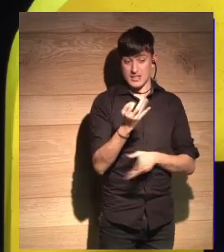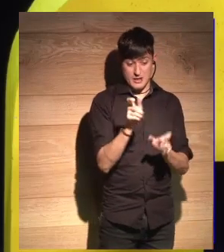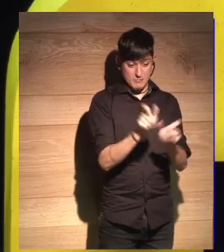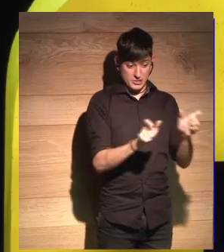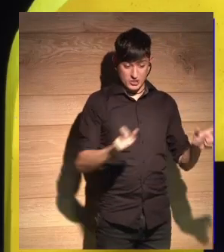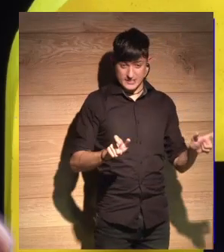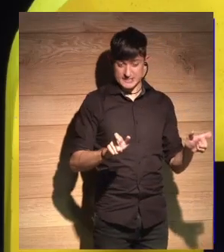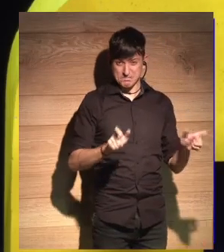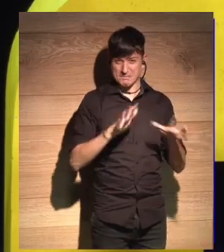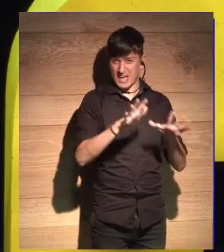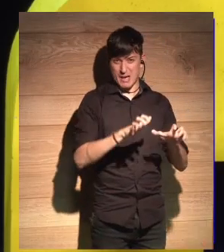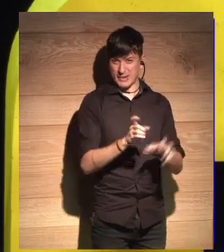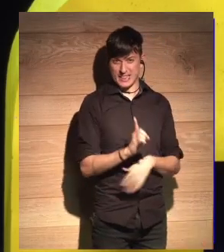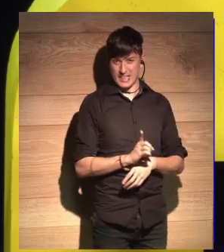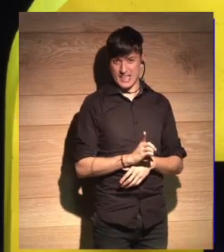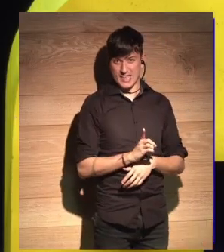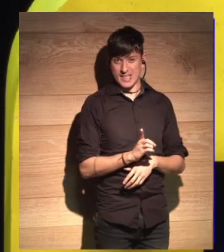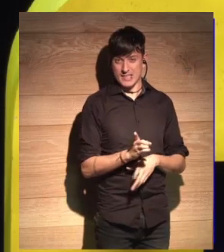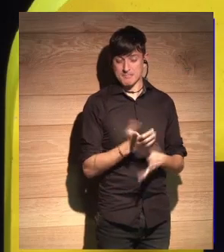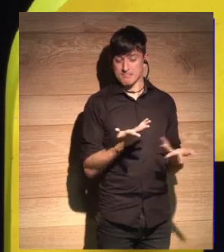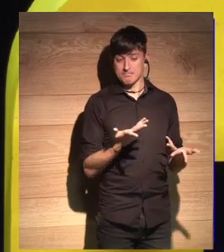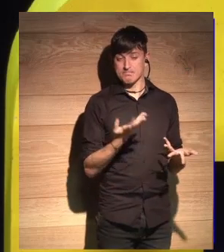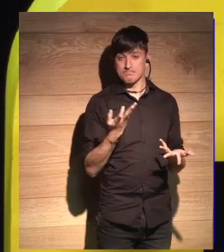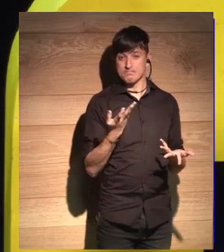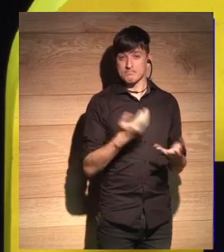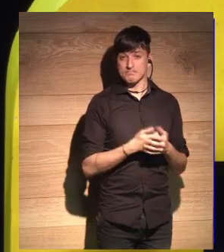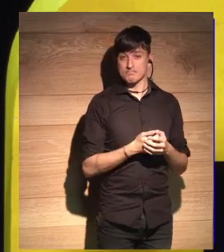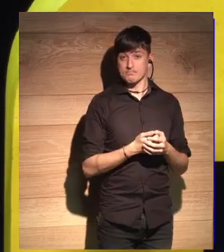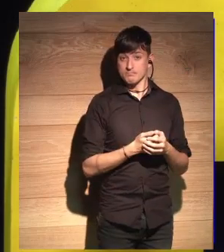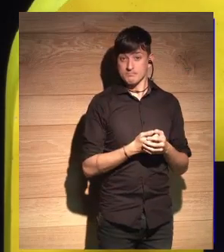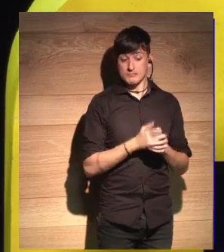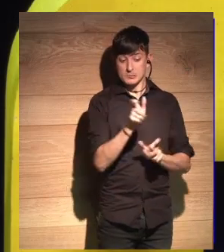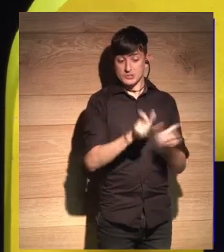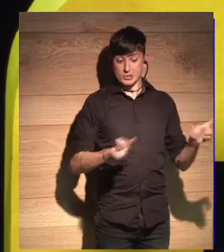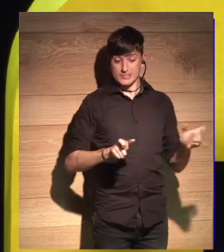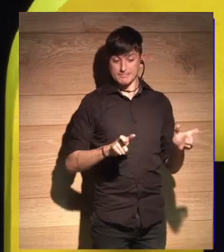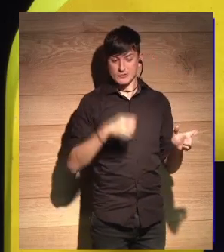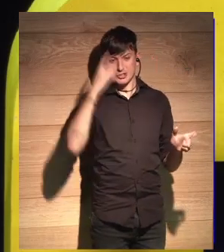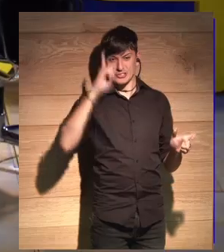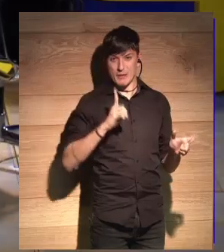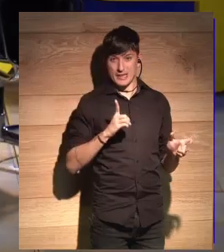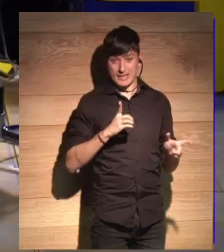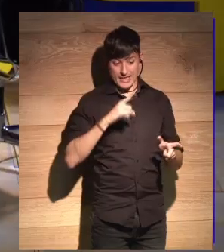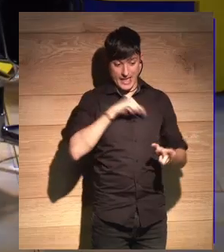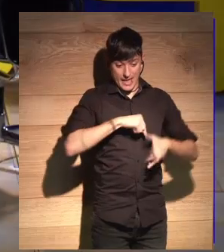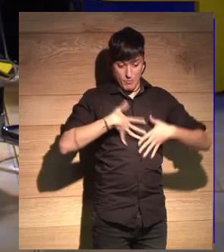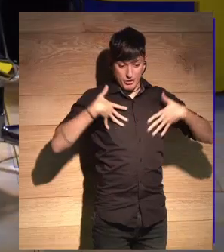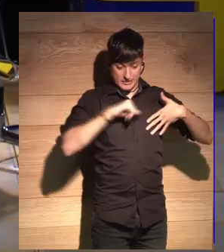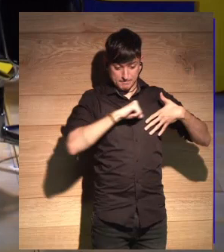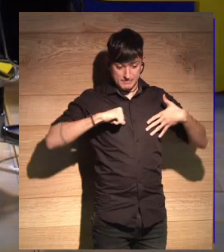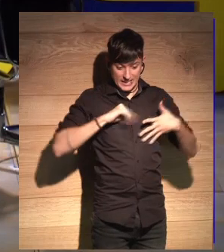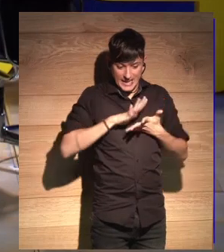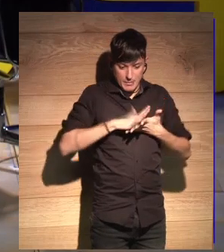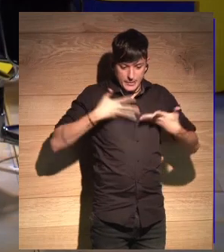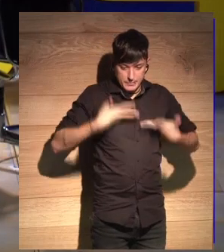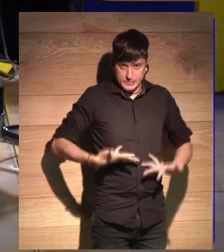how to self-soothe and handle their own emotions, and so they just click on this interface. It's